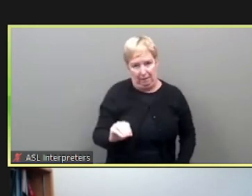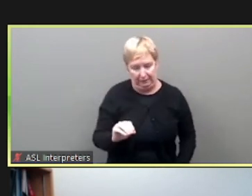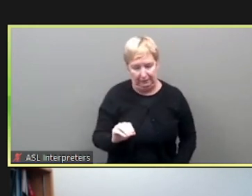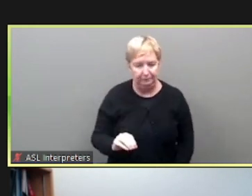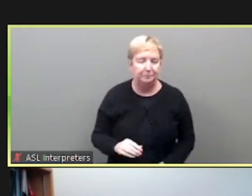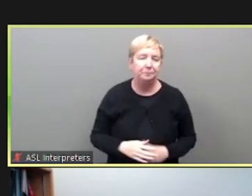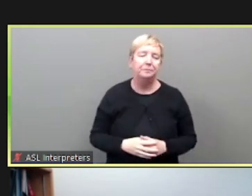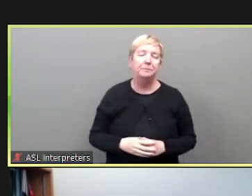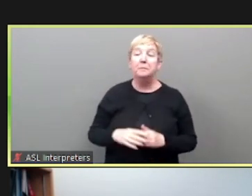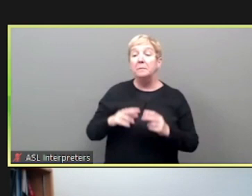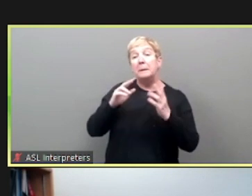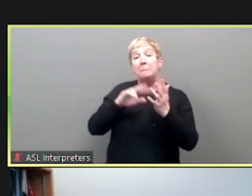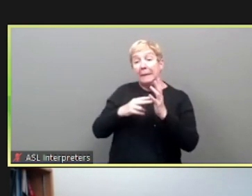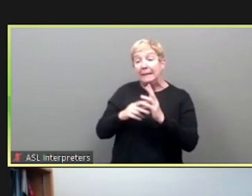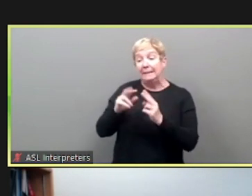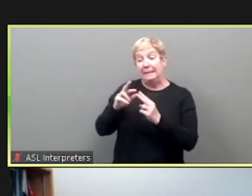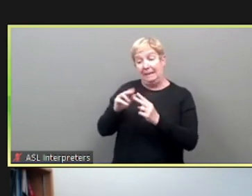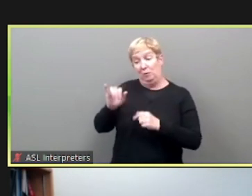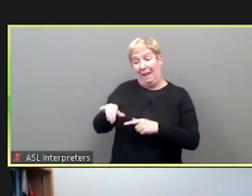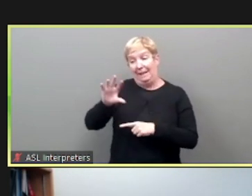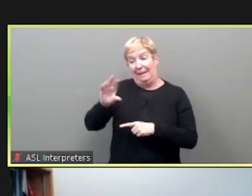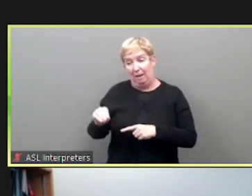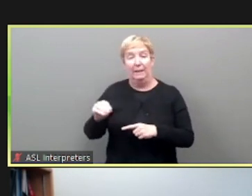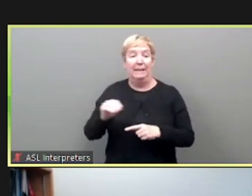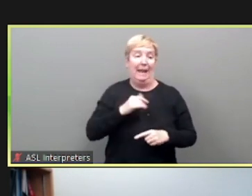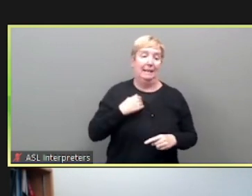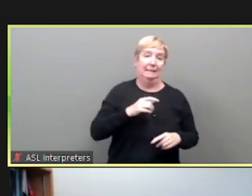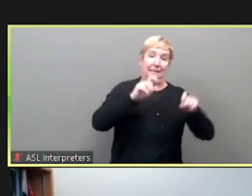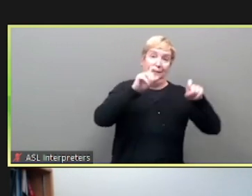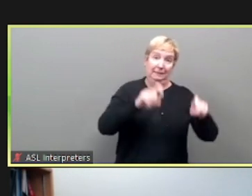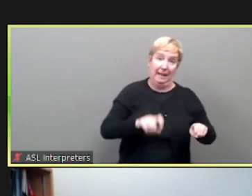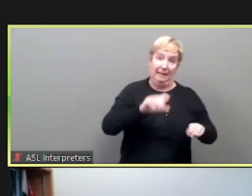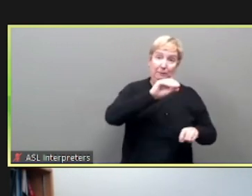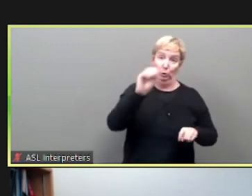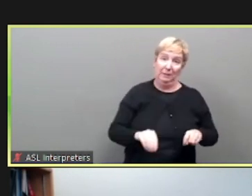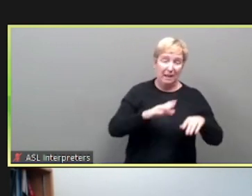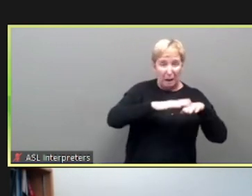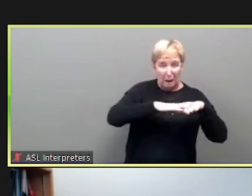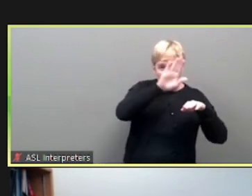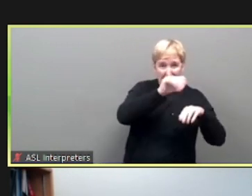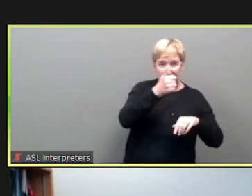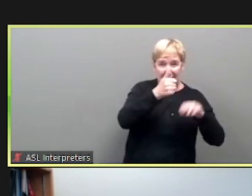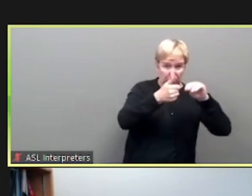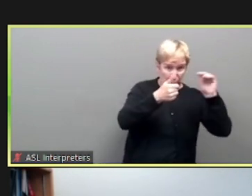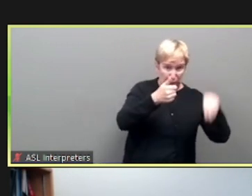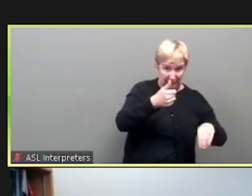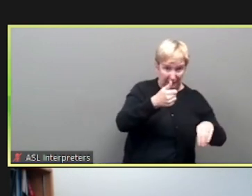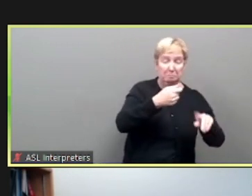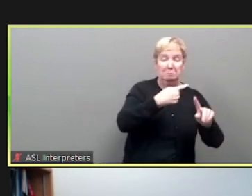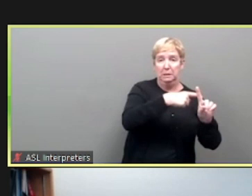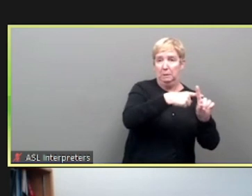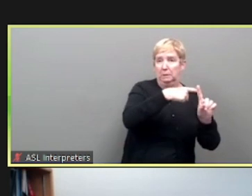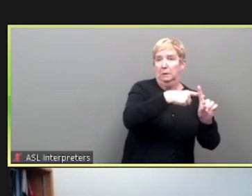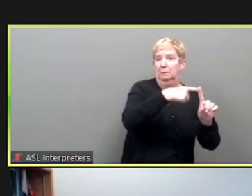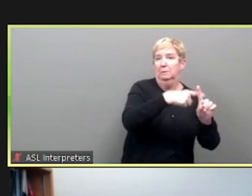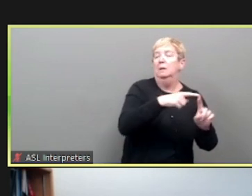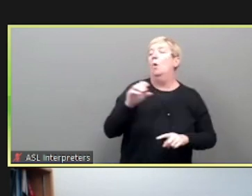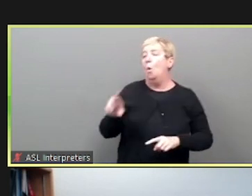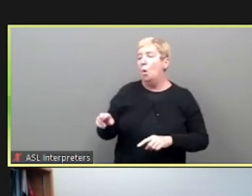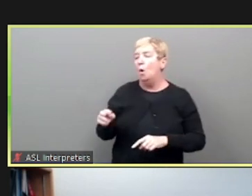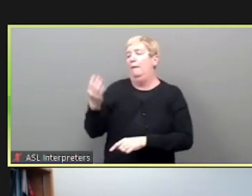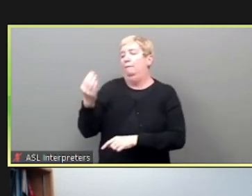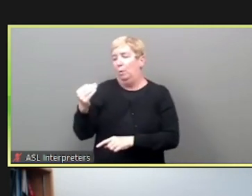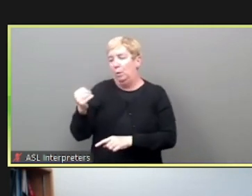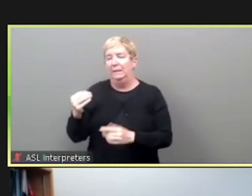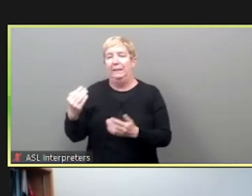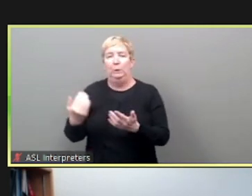either a county has a test percent positivity greater than 10%, or they have a case rate above 14 new